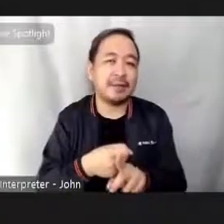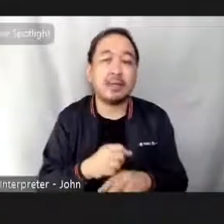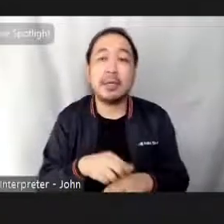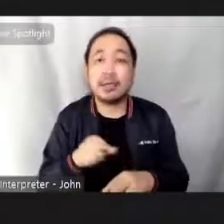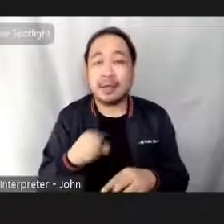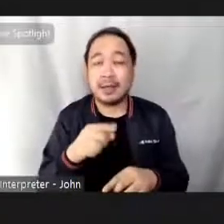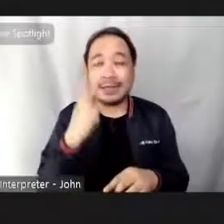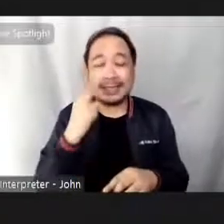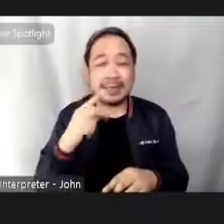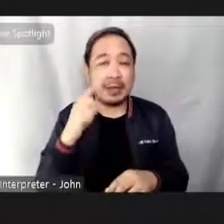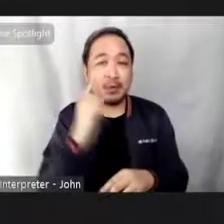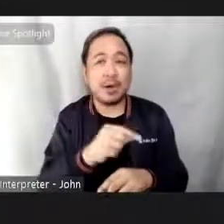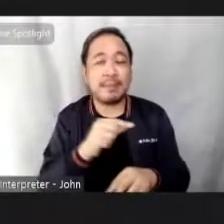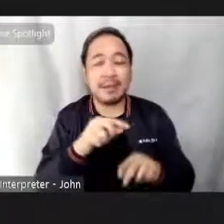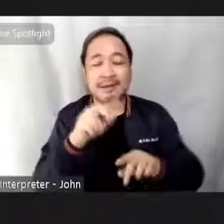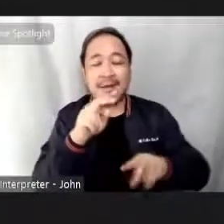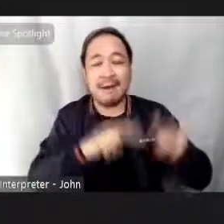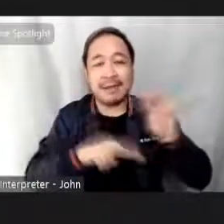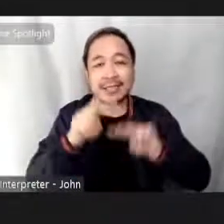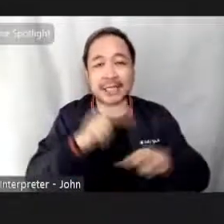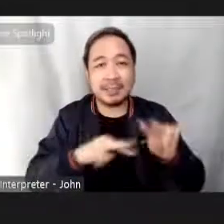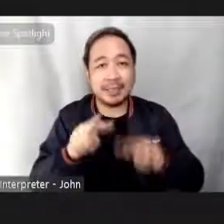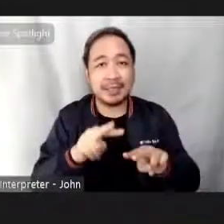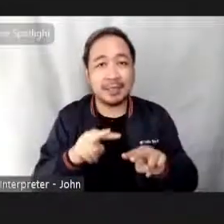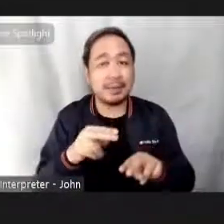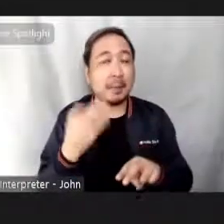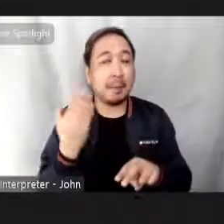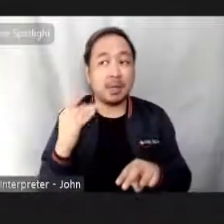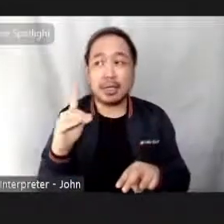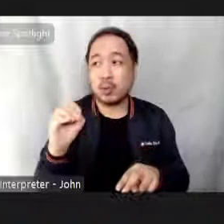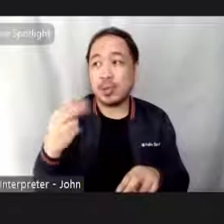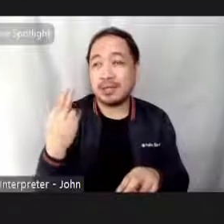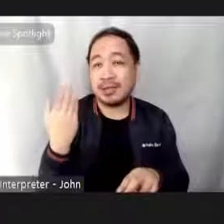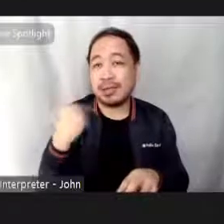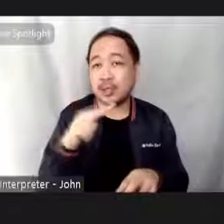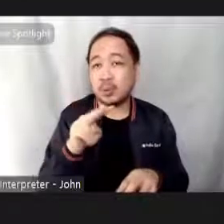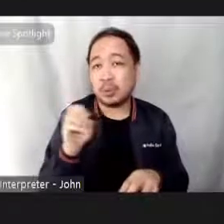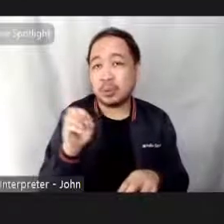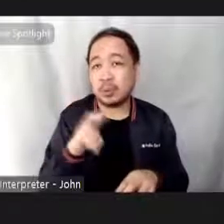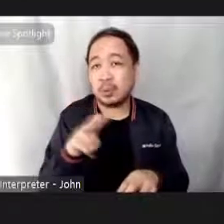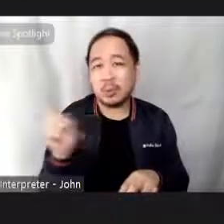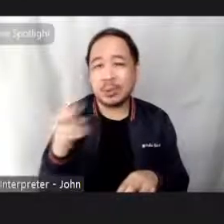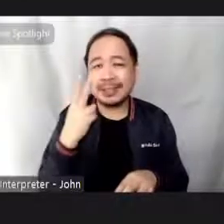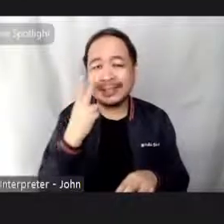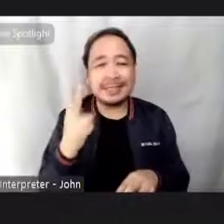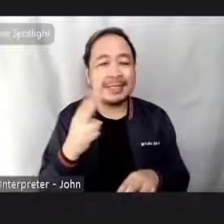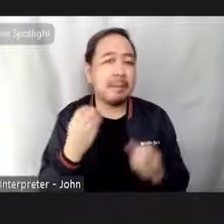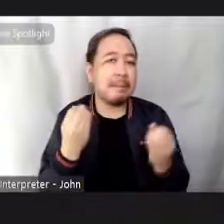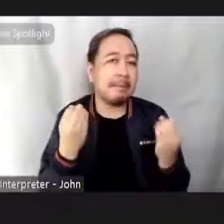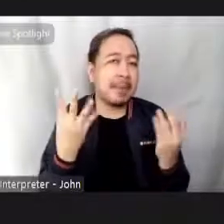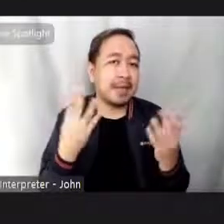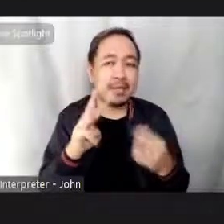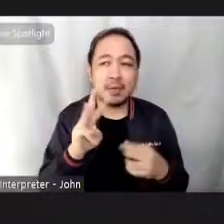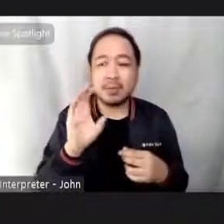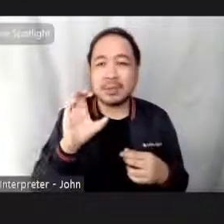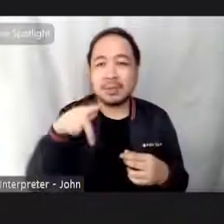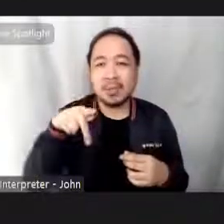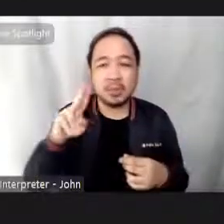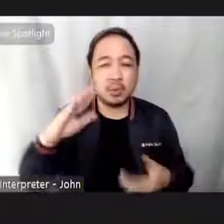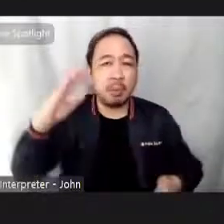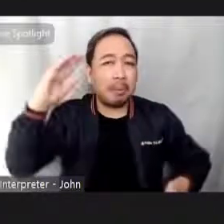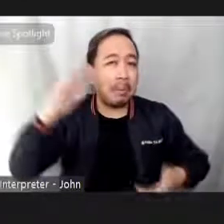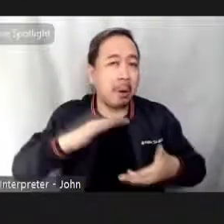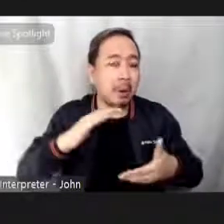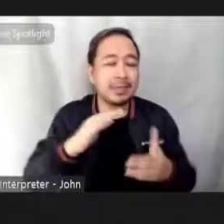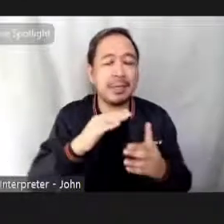2020, majority of the WCPUs reported to have lesser number of service hours, less number of personnel